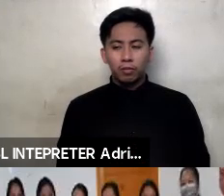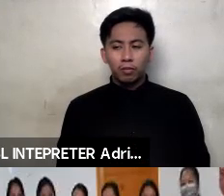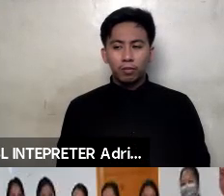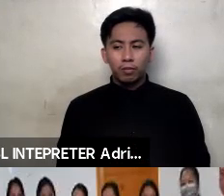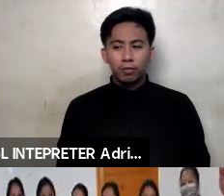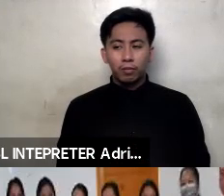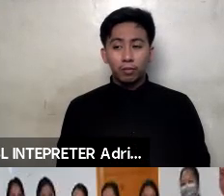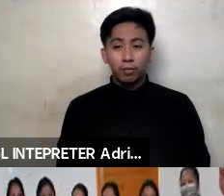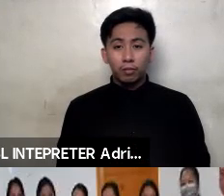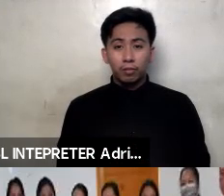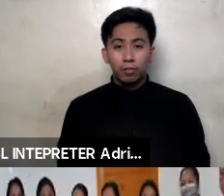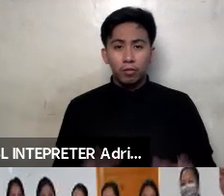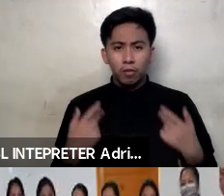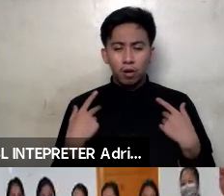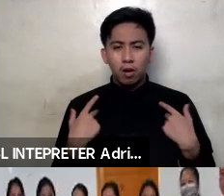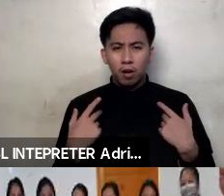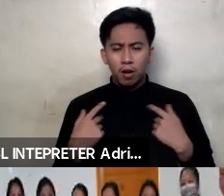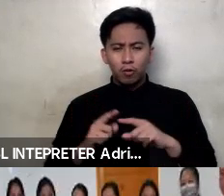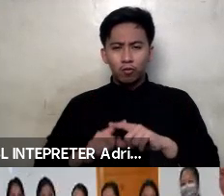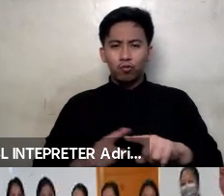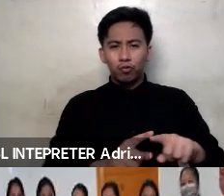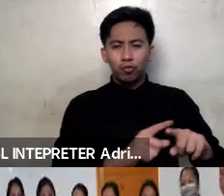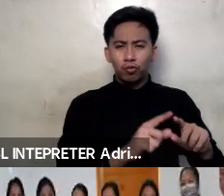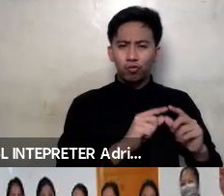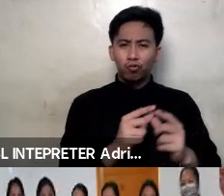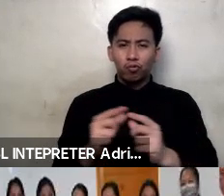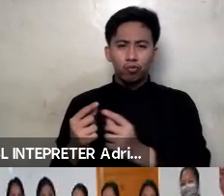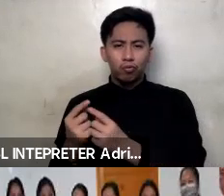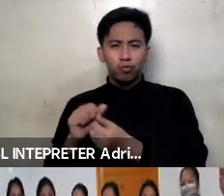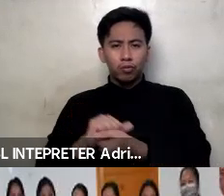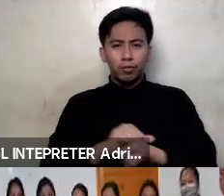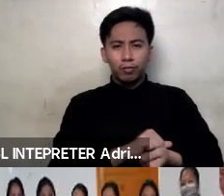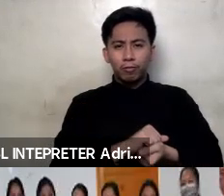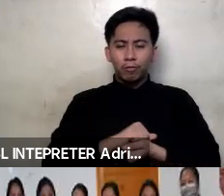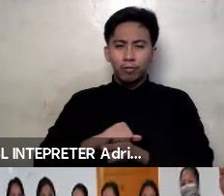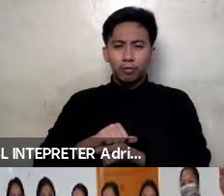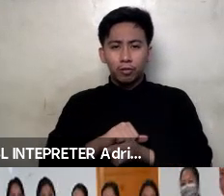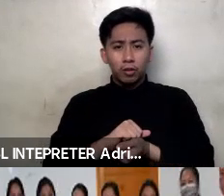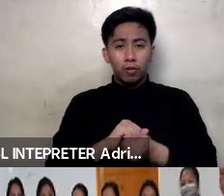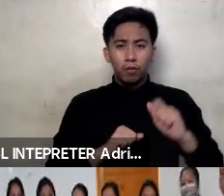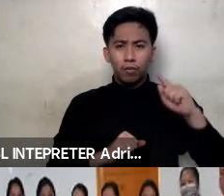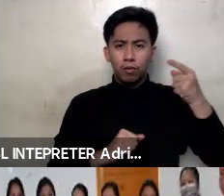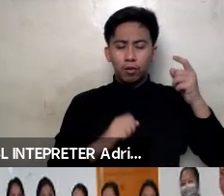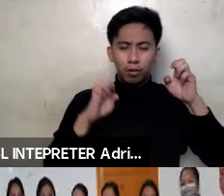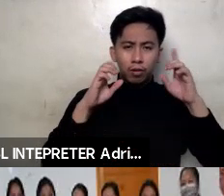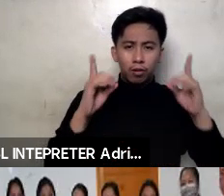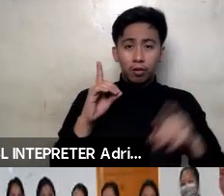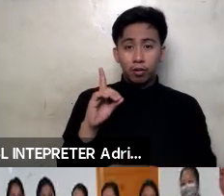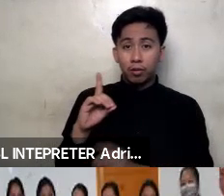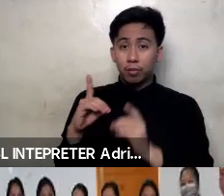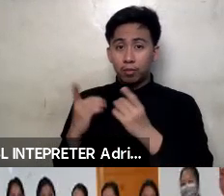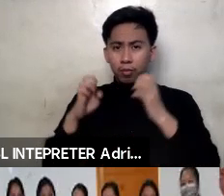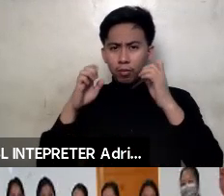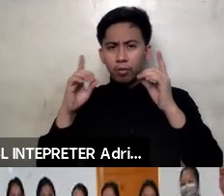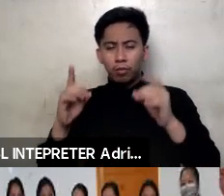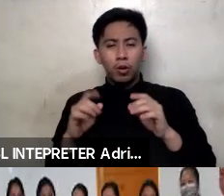The intersectoral collaboration with the different sectors. Una, education. The Department of Education is called